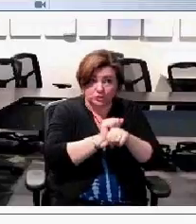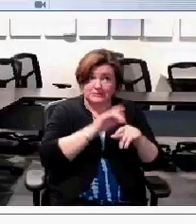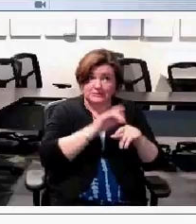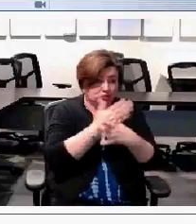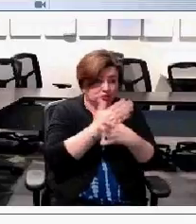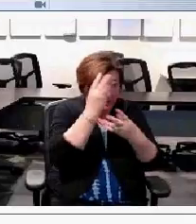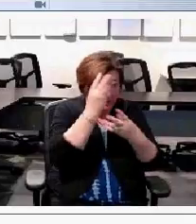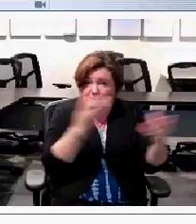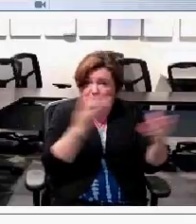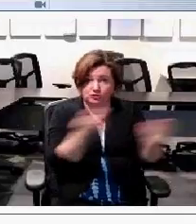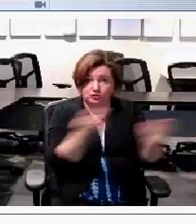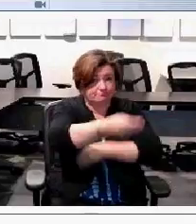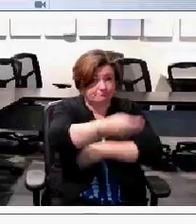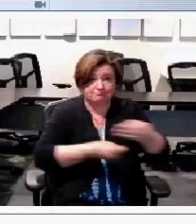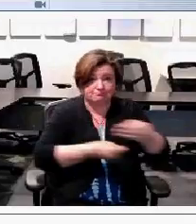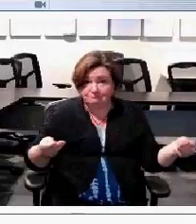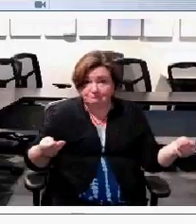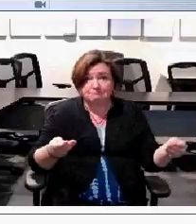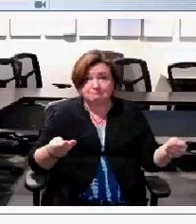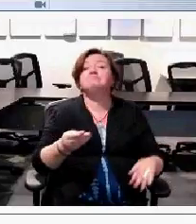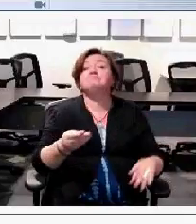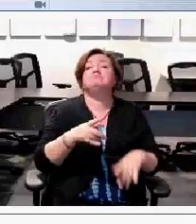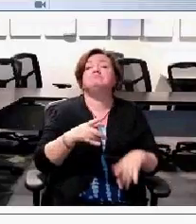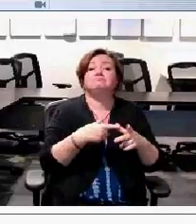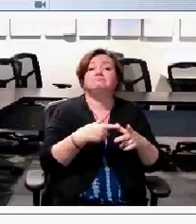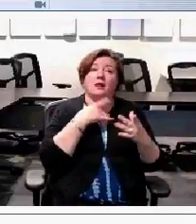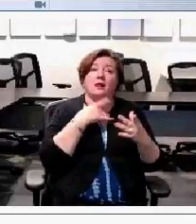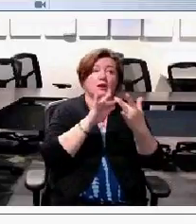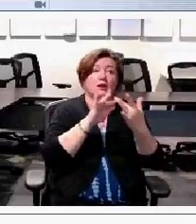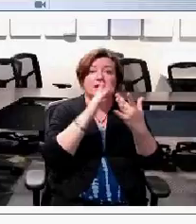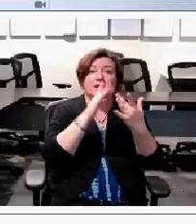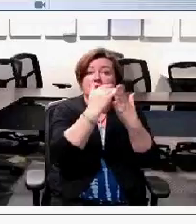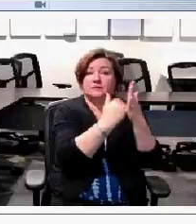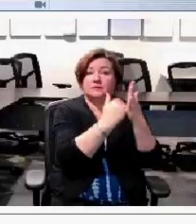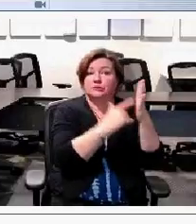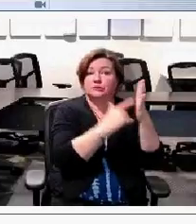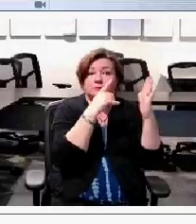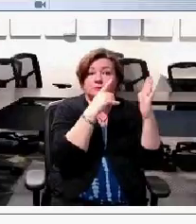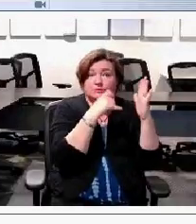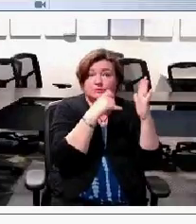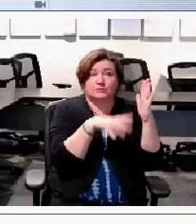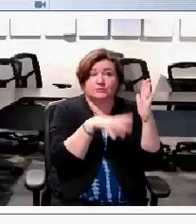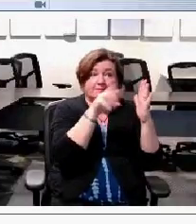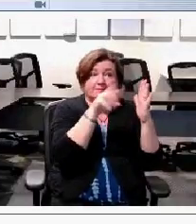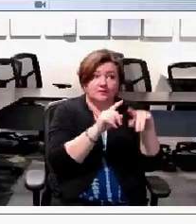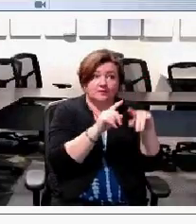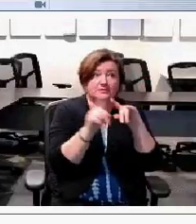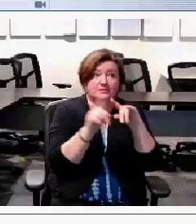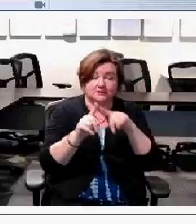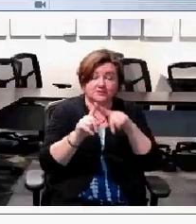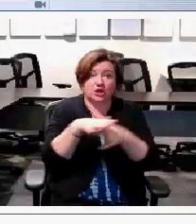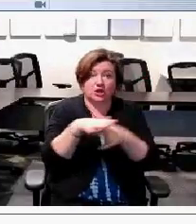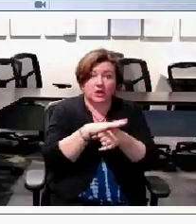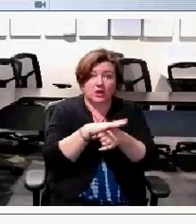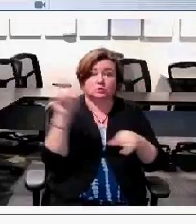information. I would love to have just a contact list of names and locations